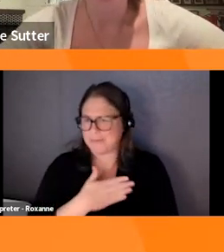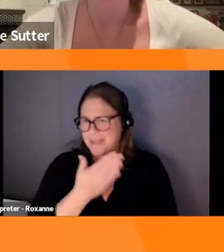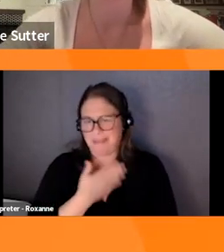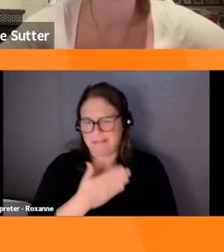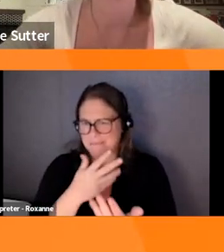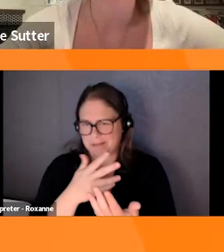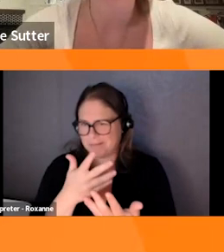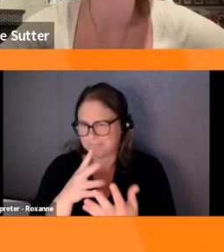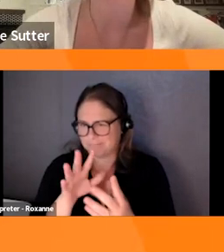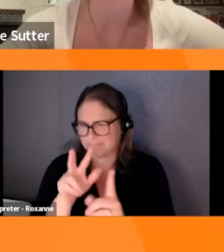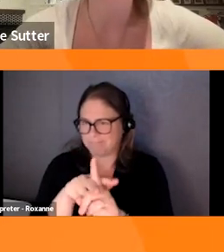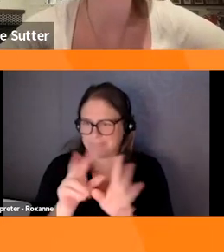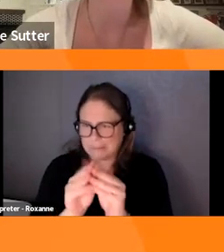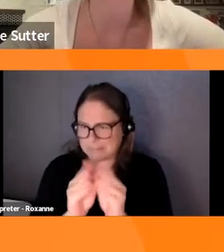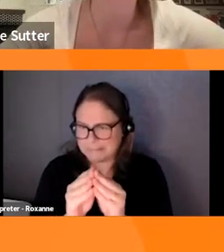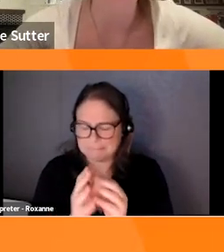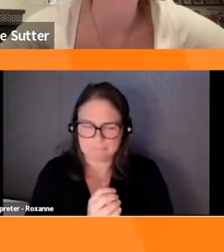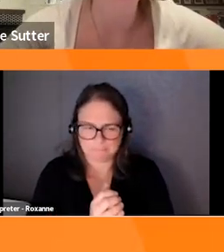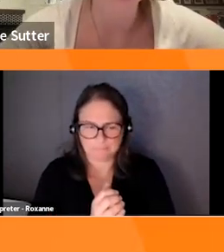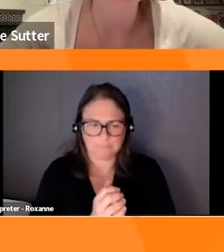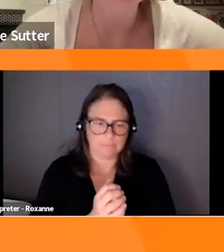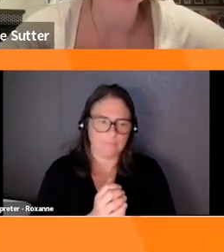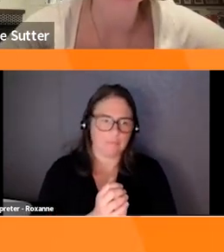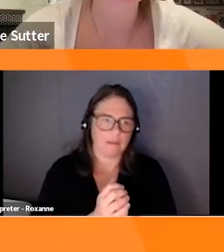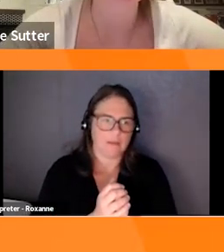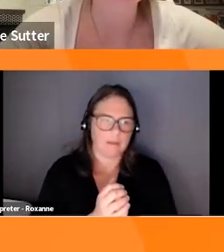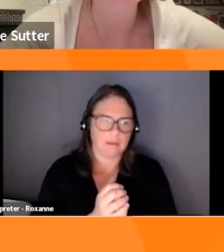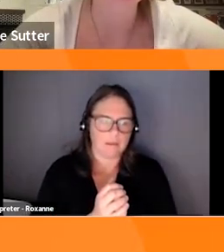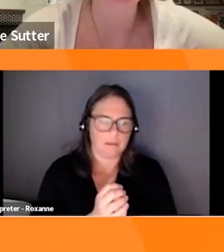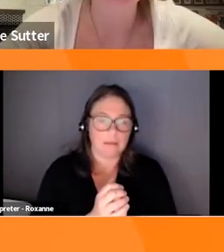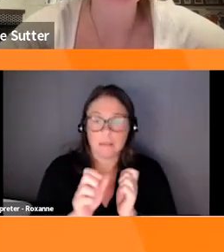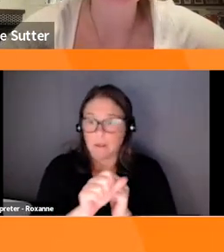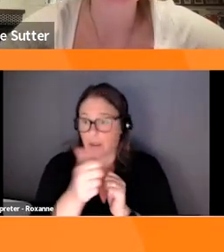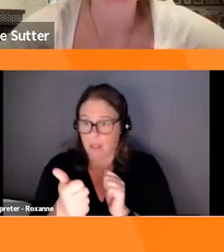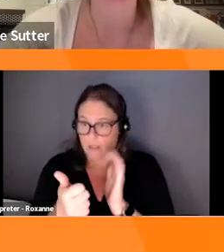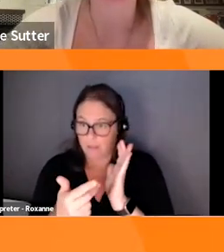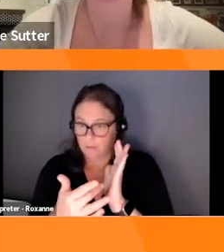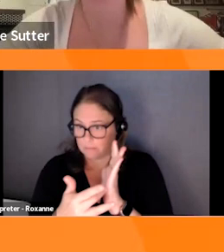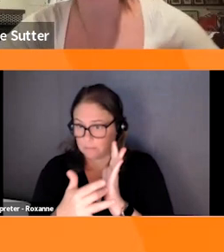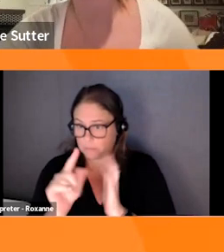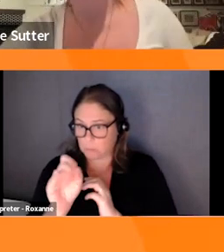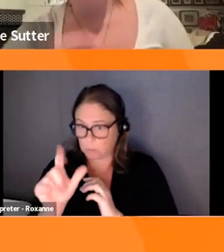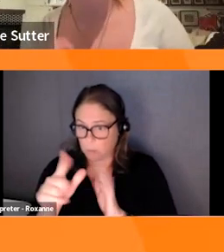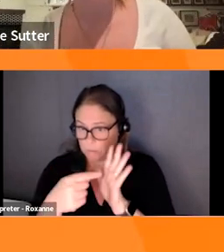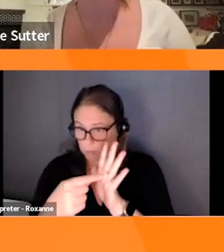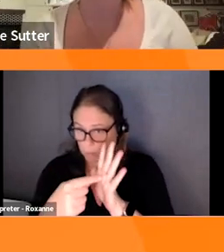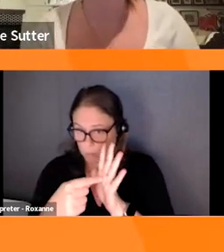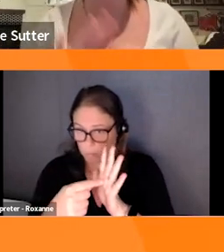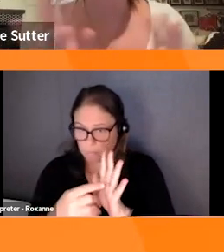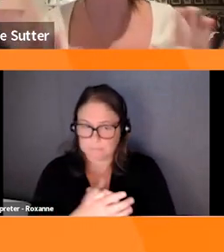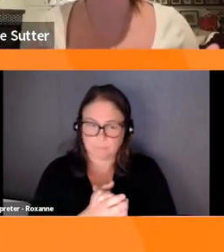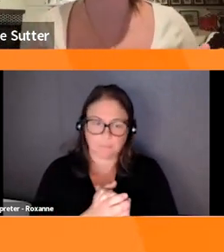time. And then next, we're going to move on to our second tool. So this is